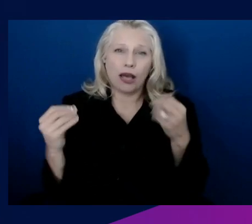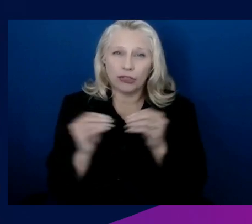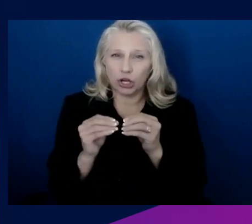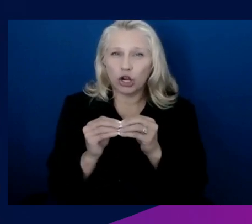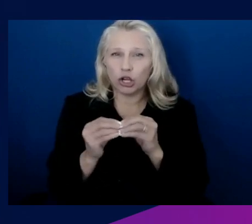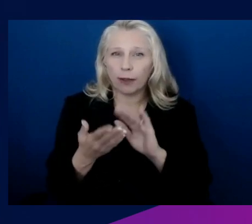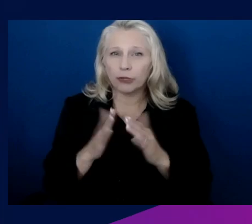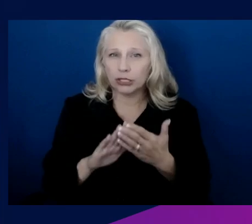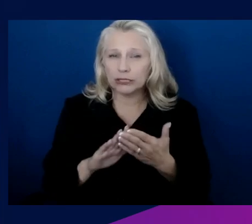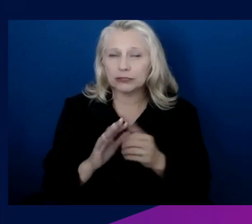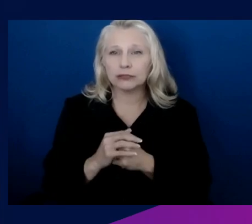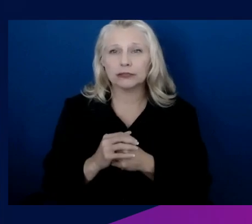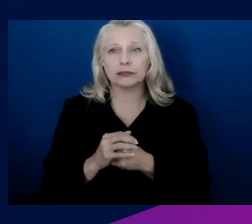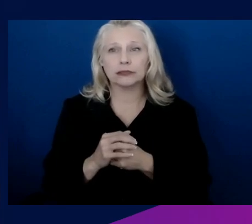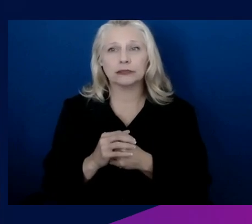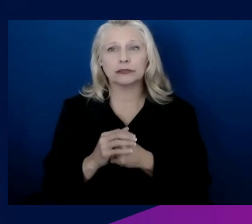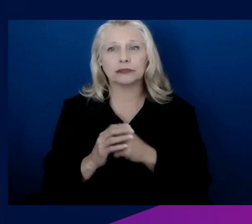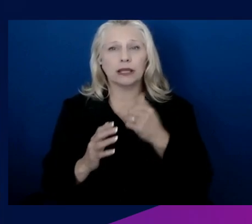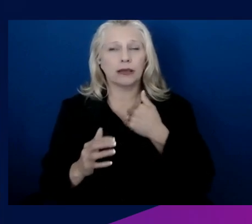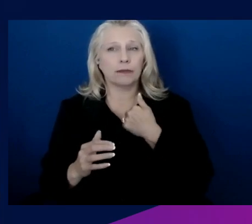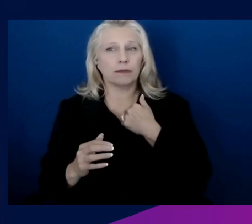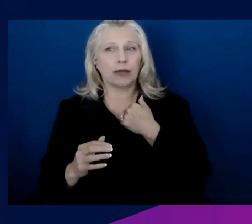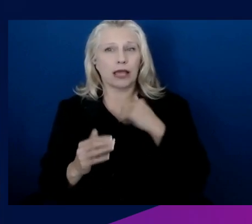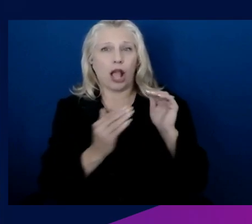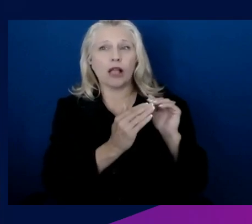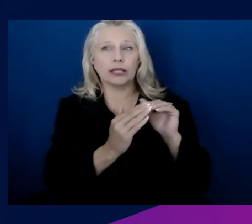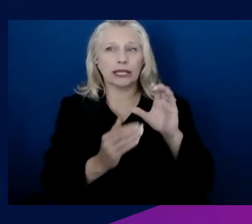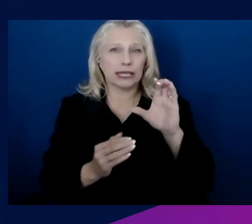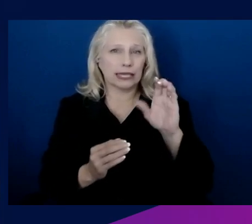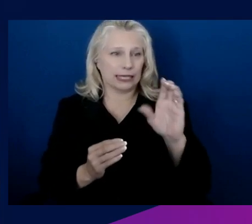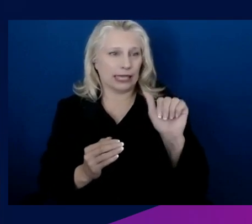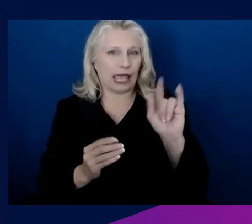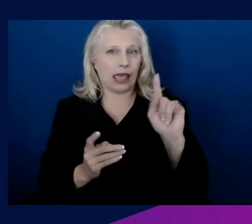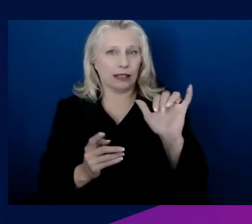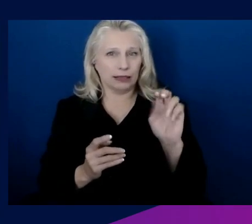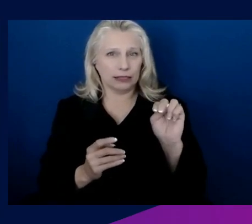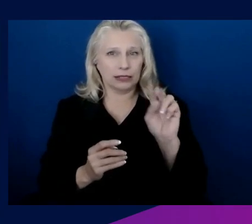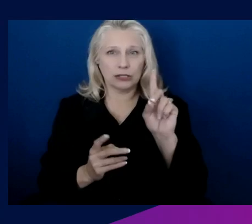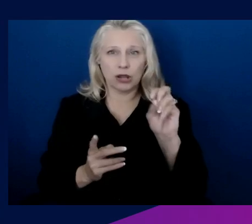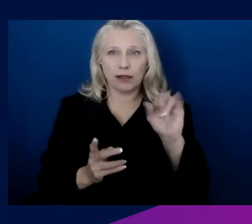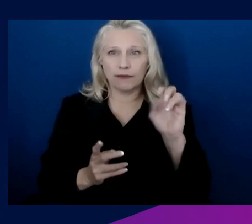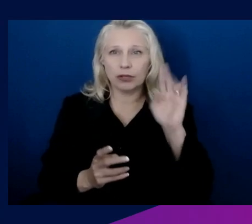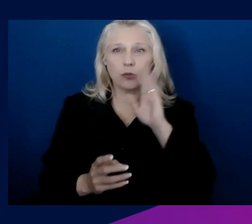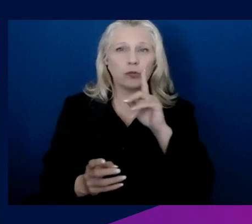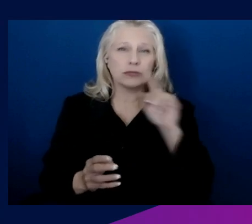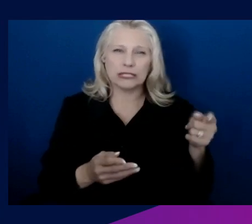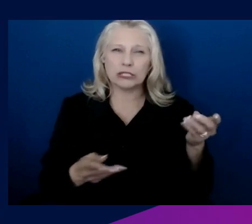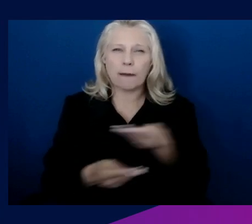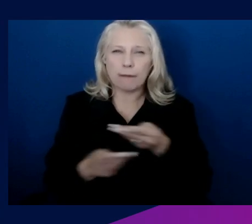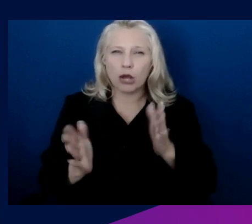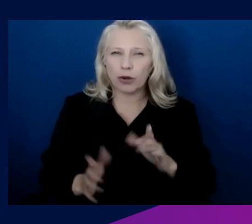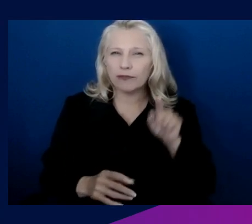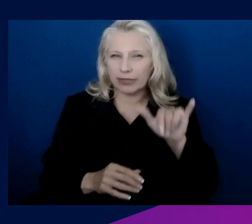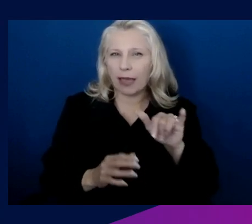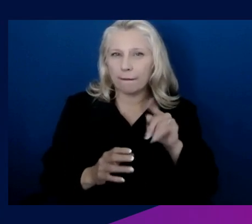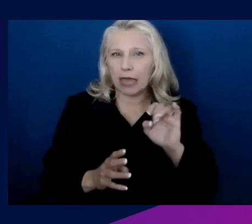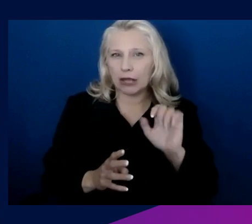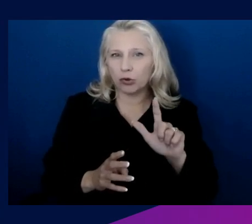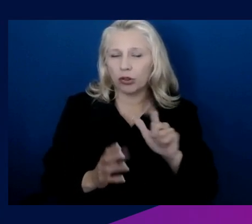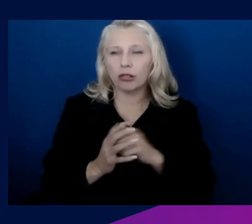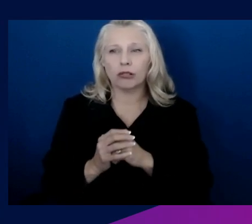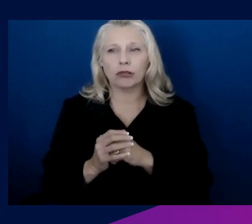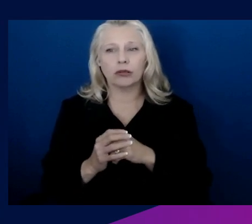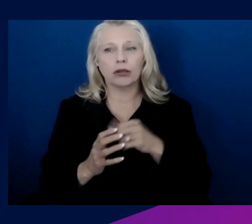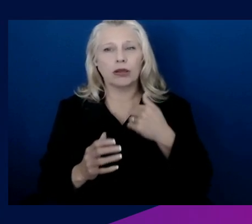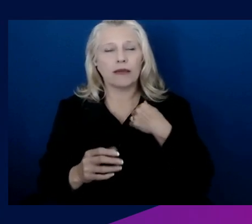talk, my colleague Caitlin Donovan is the moderator of that panel, and we'll talk with people who work in very different places in